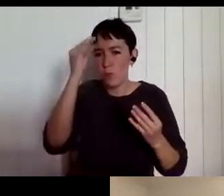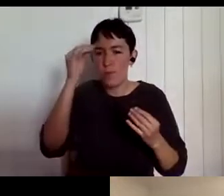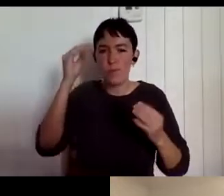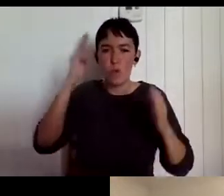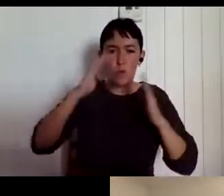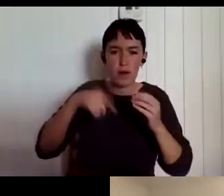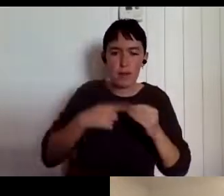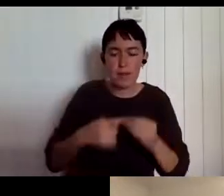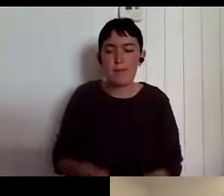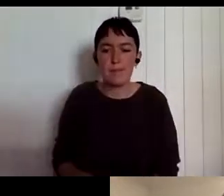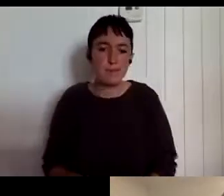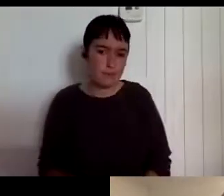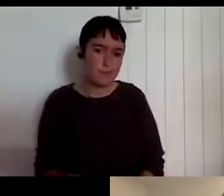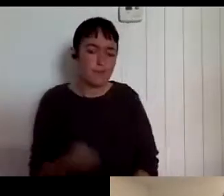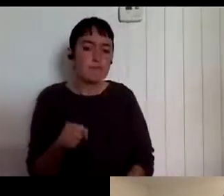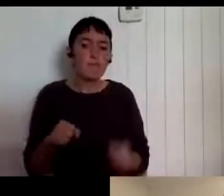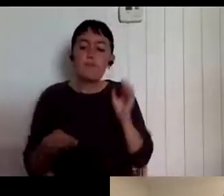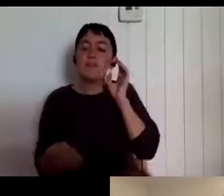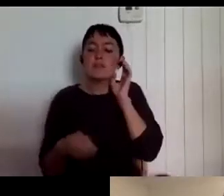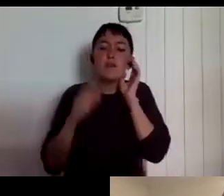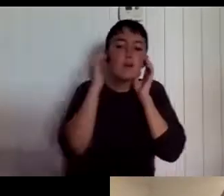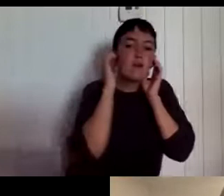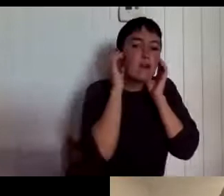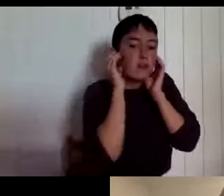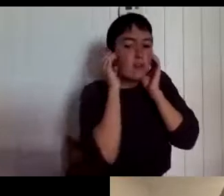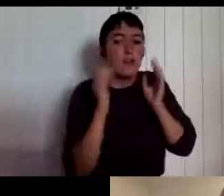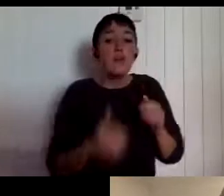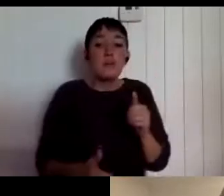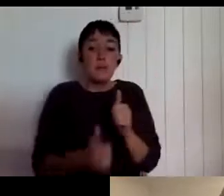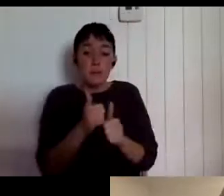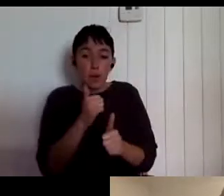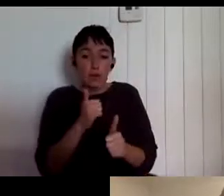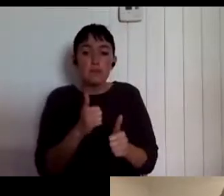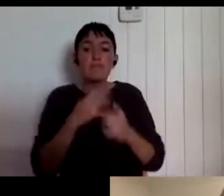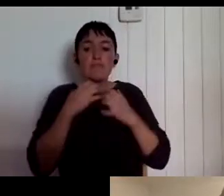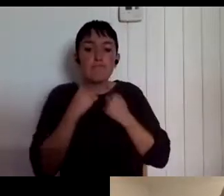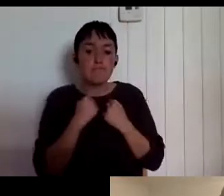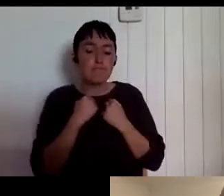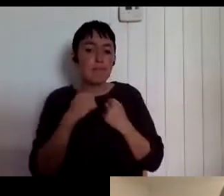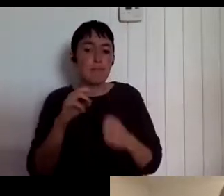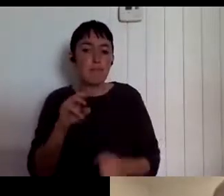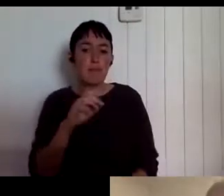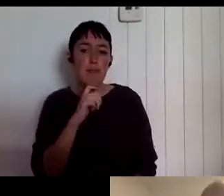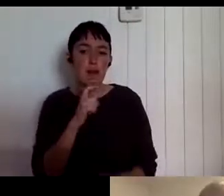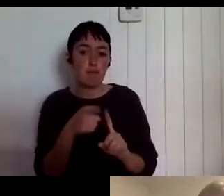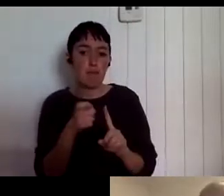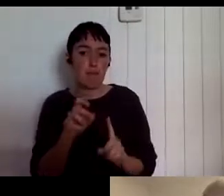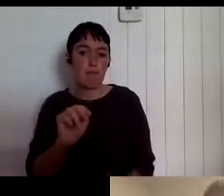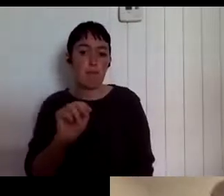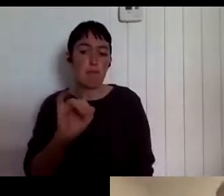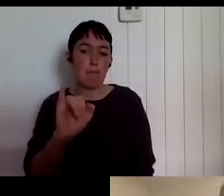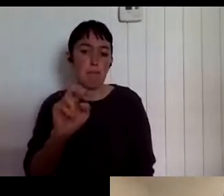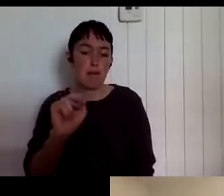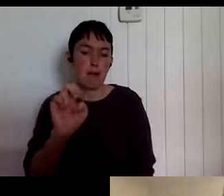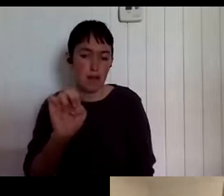yeah, as you kind of alluded to, most precious metals come from like mines, right? Some of them are mined directly. Some of them are